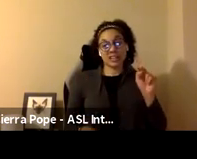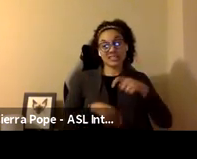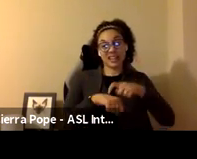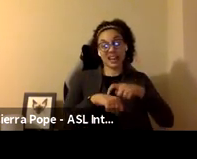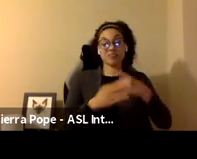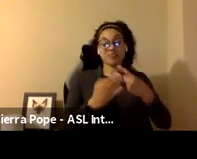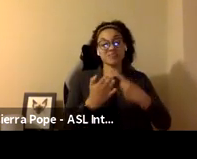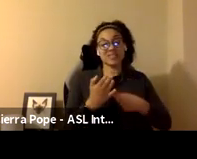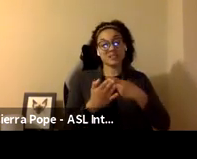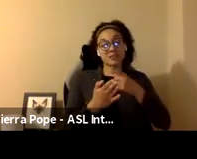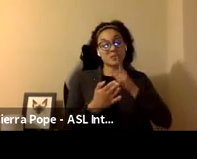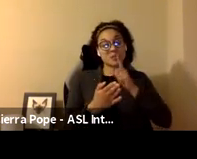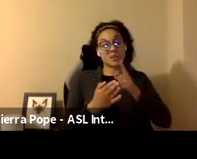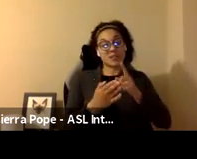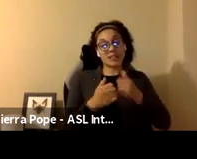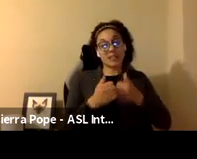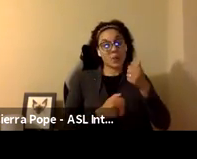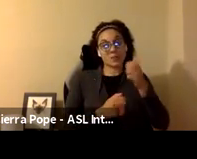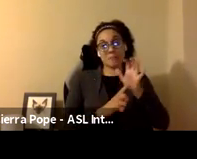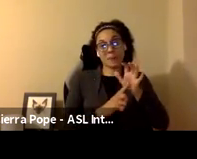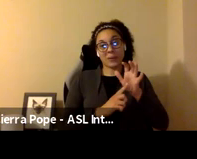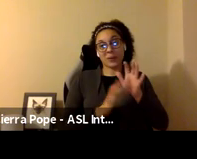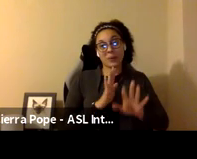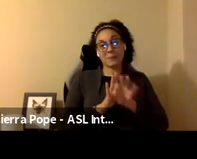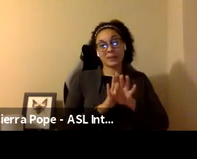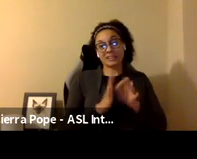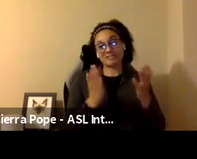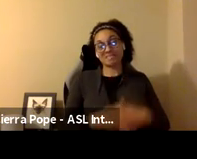they're really, really in control of what happens during that time.